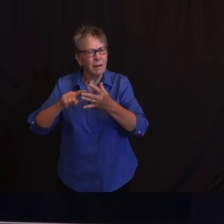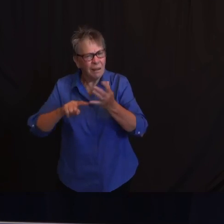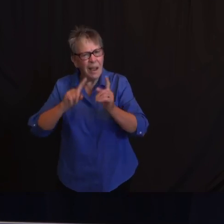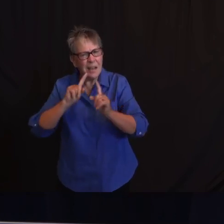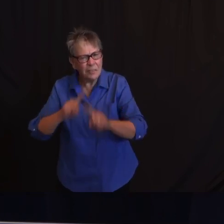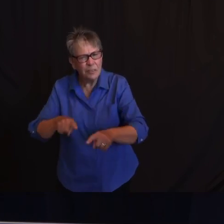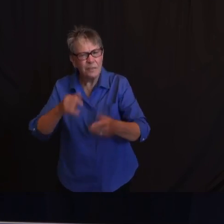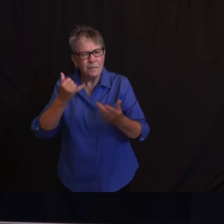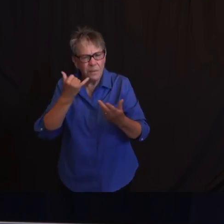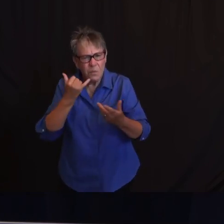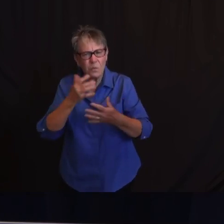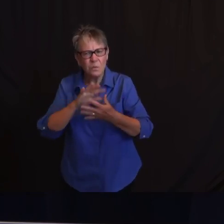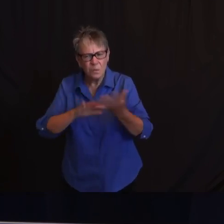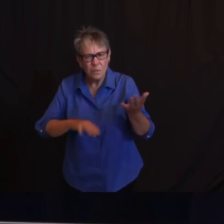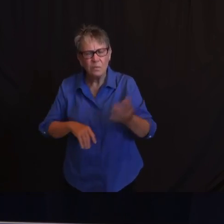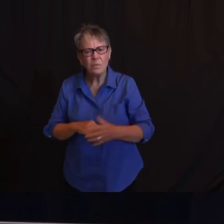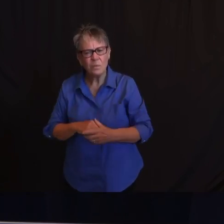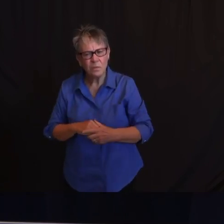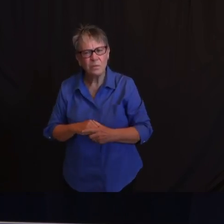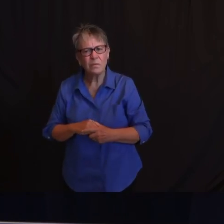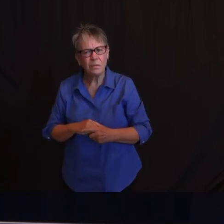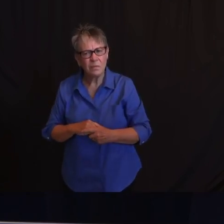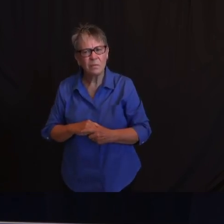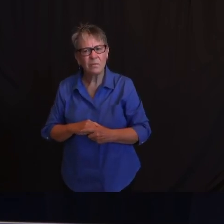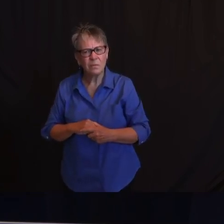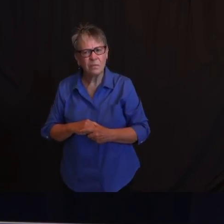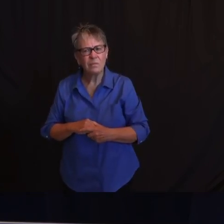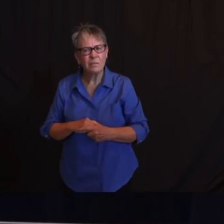results is taking longer because of the current